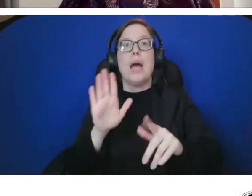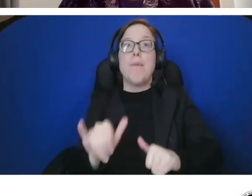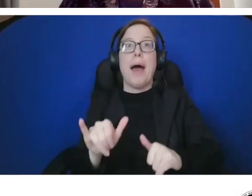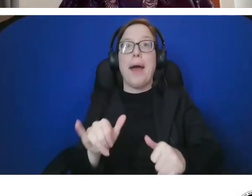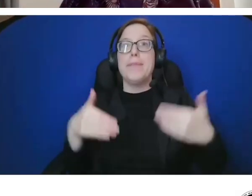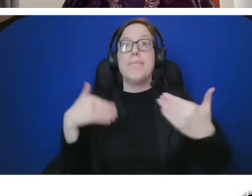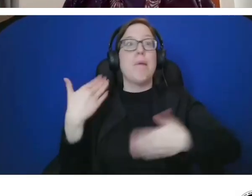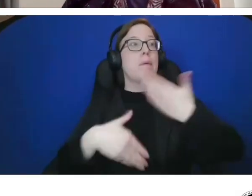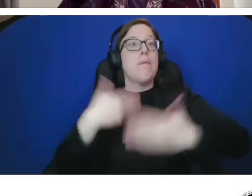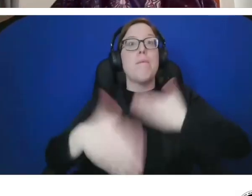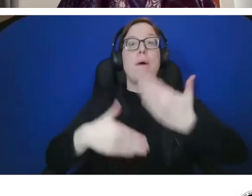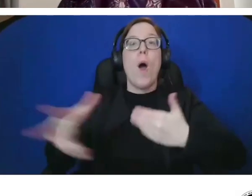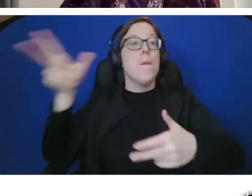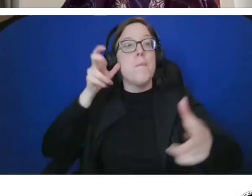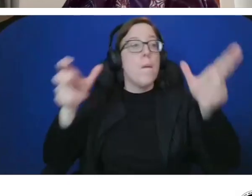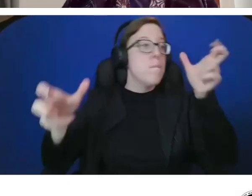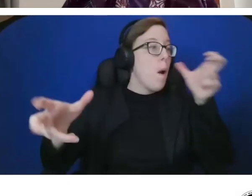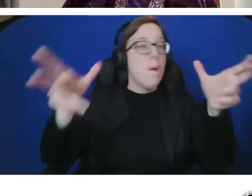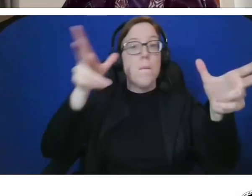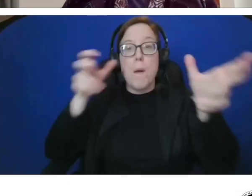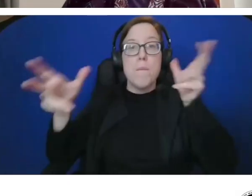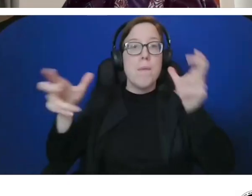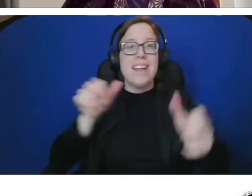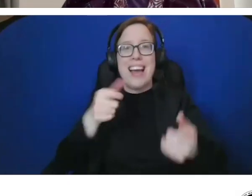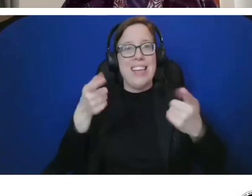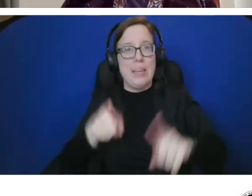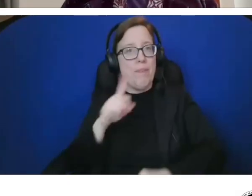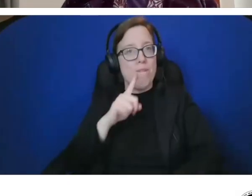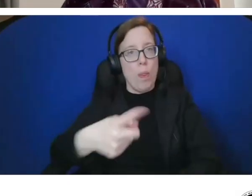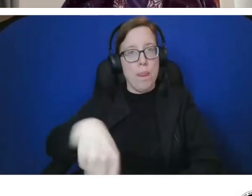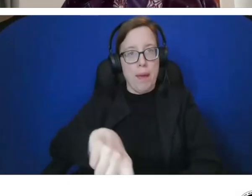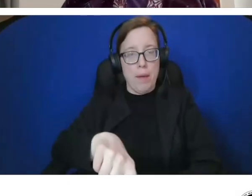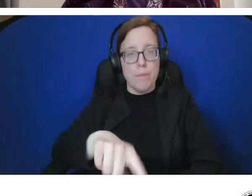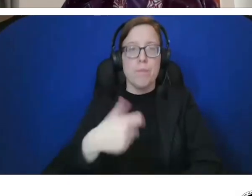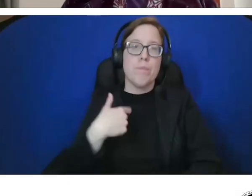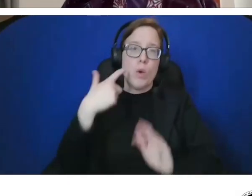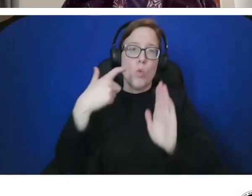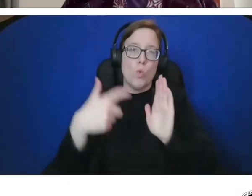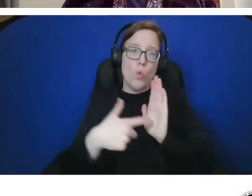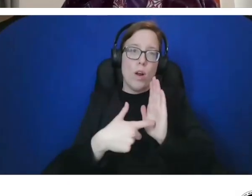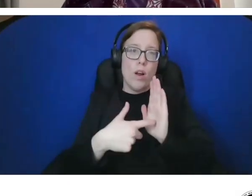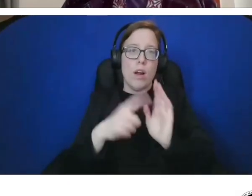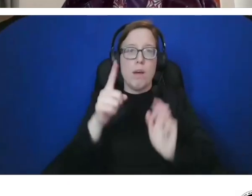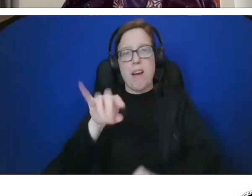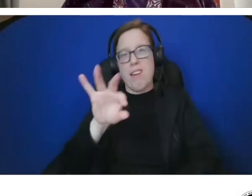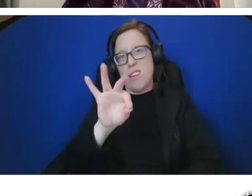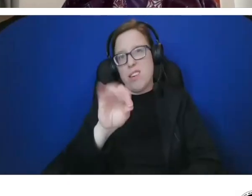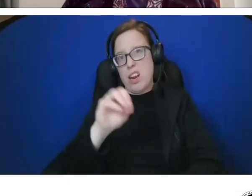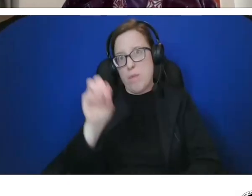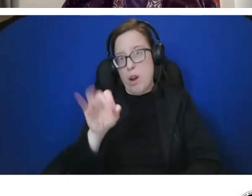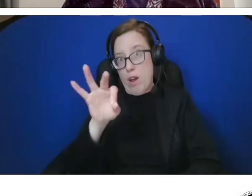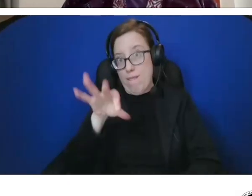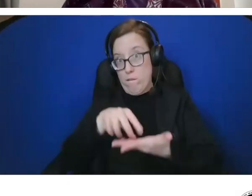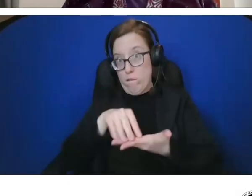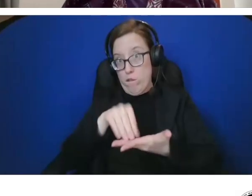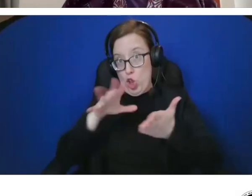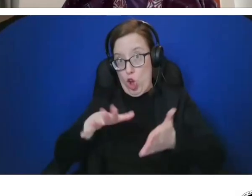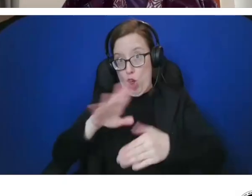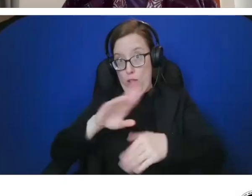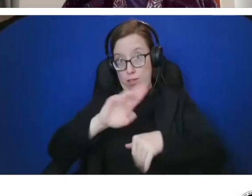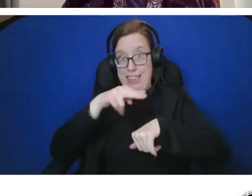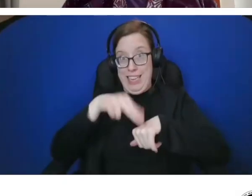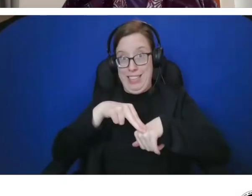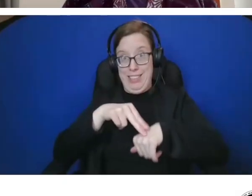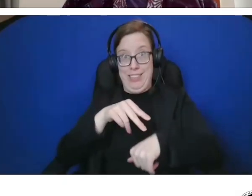by happenstance. That's not what occurs for kids who are deafblind. And I am recognizing, of course, that about 90% of the learners on